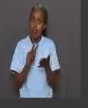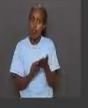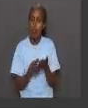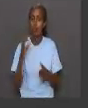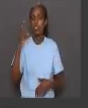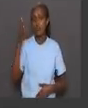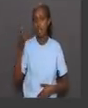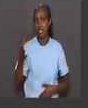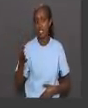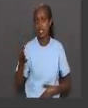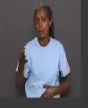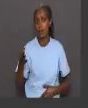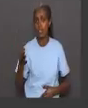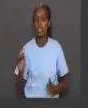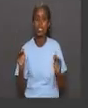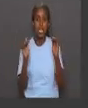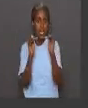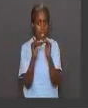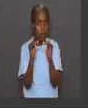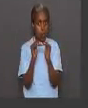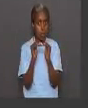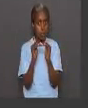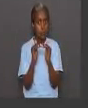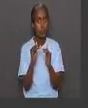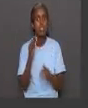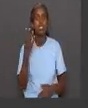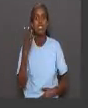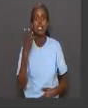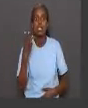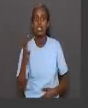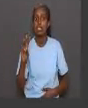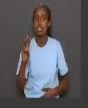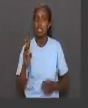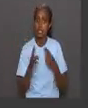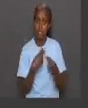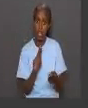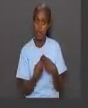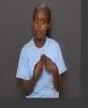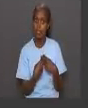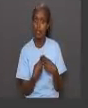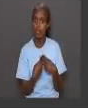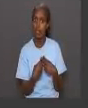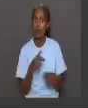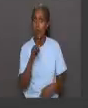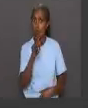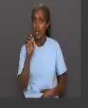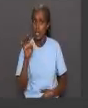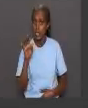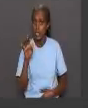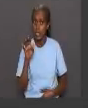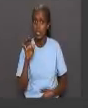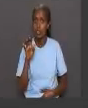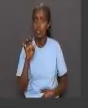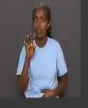volume of the frustum is equal to 16 times